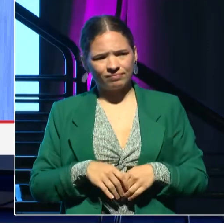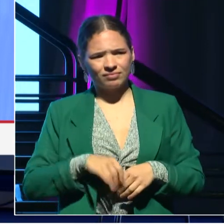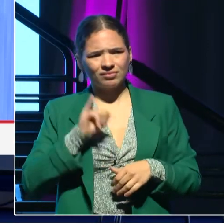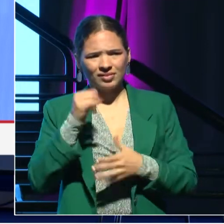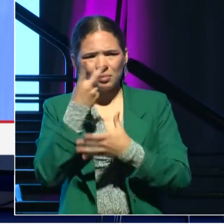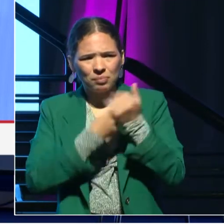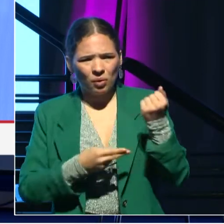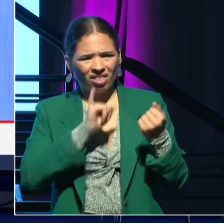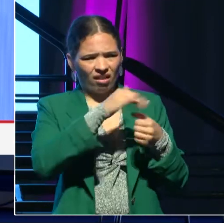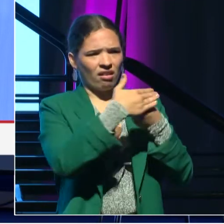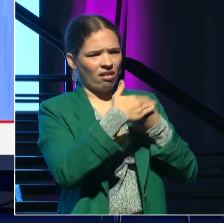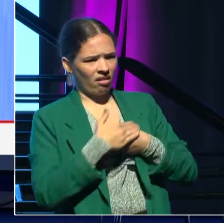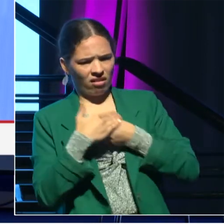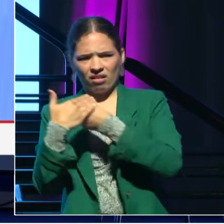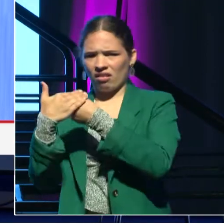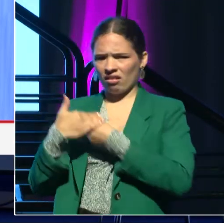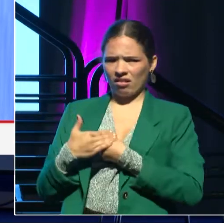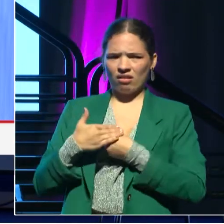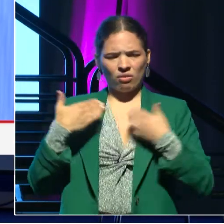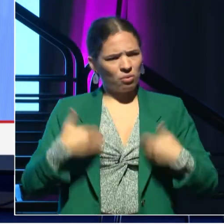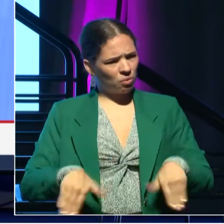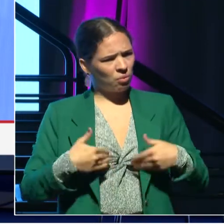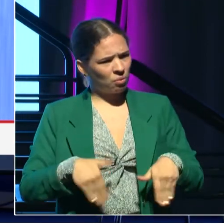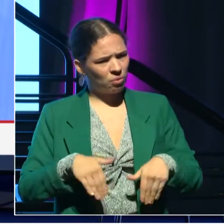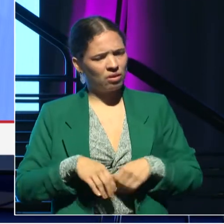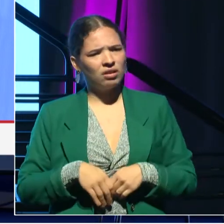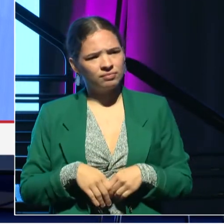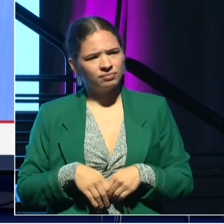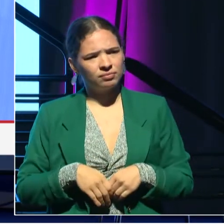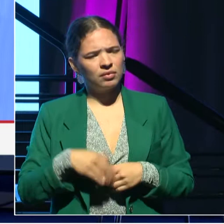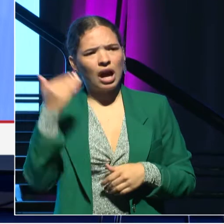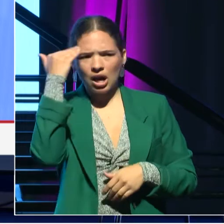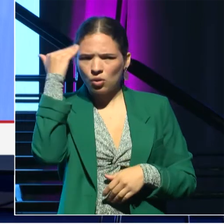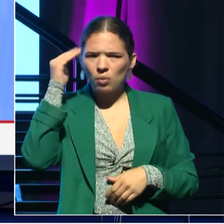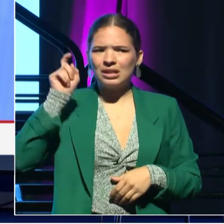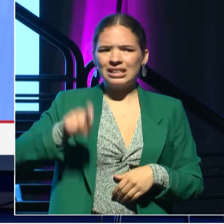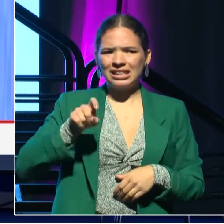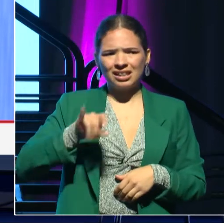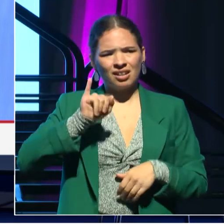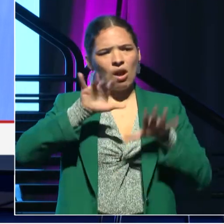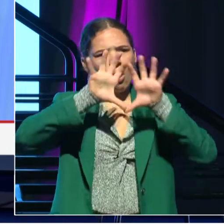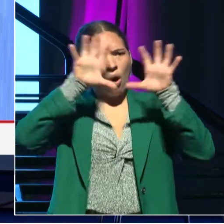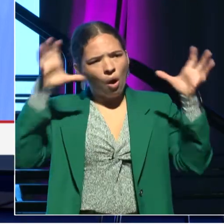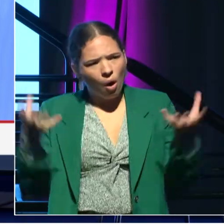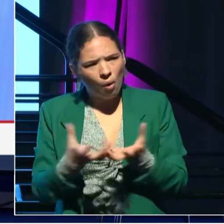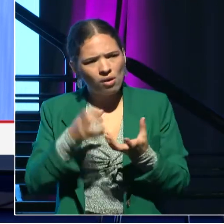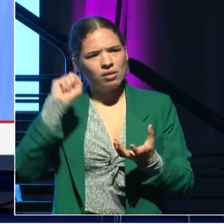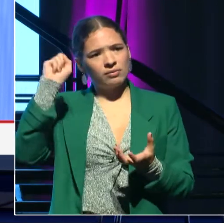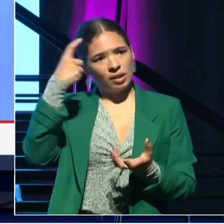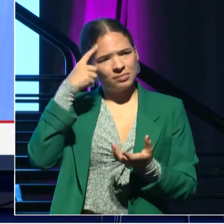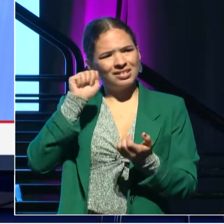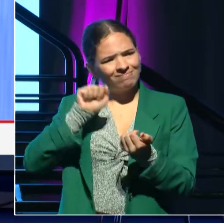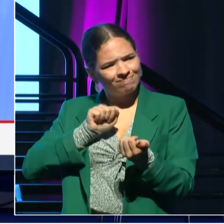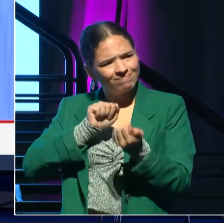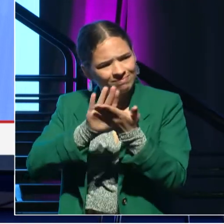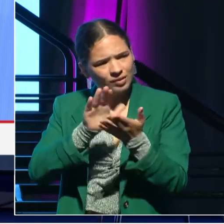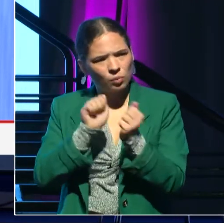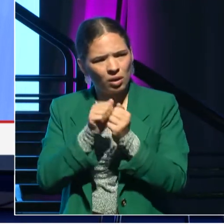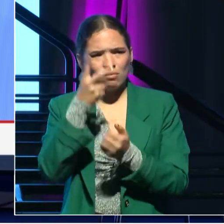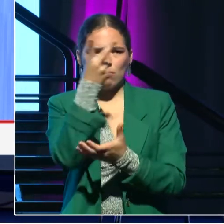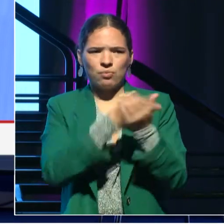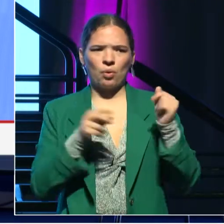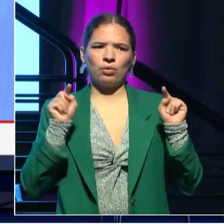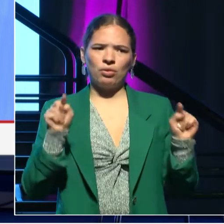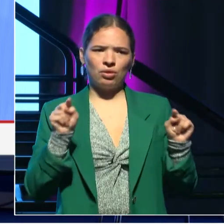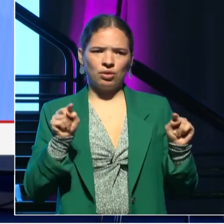we know that we have to use a whole of government approach to deal with both. So in DC, we